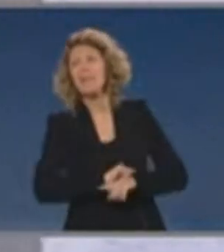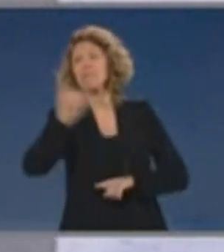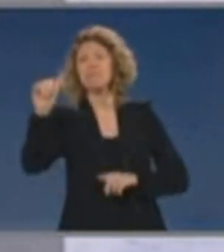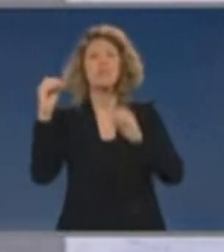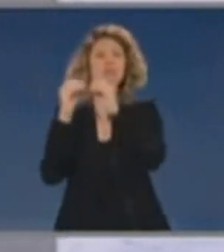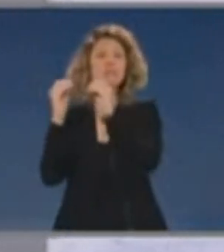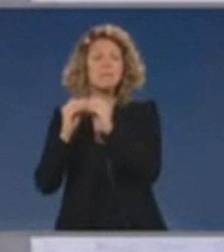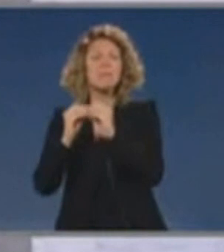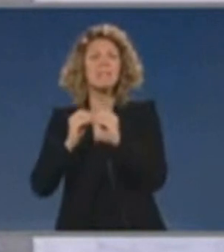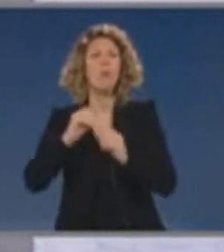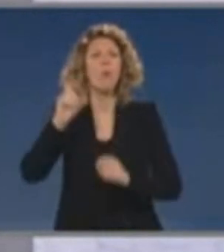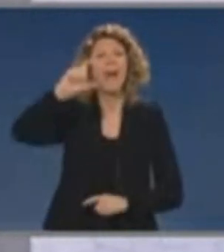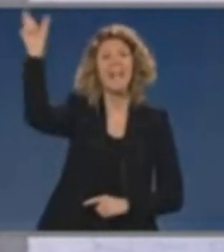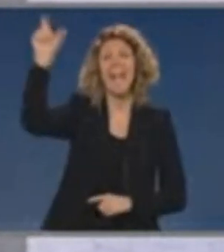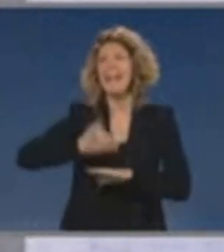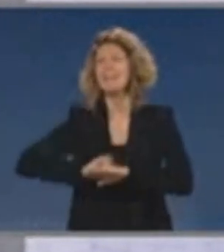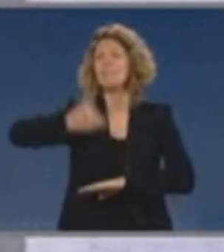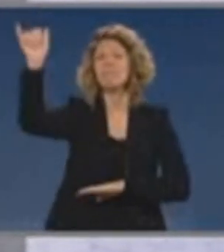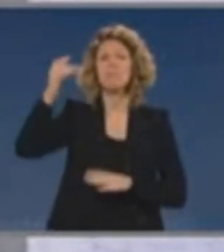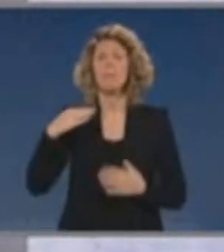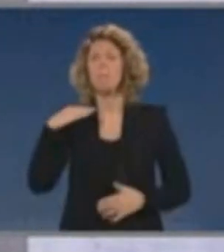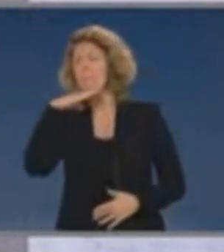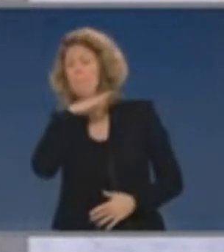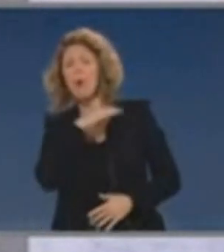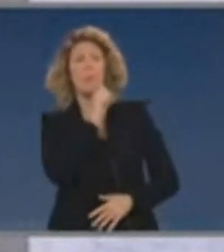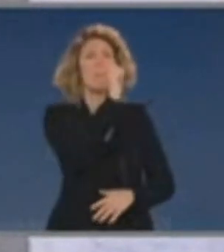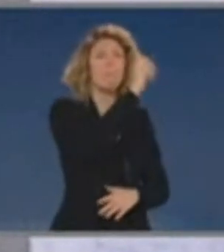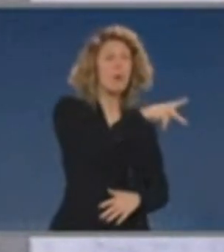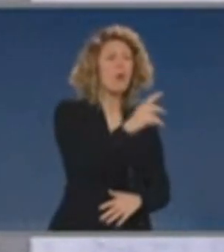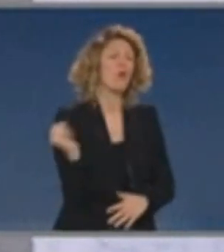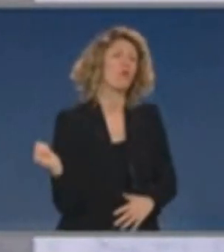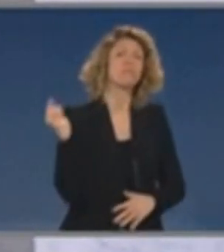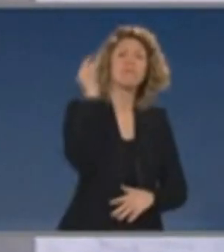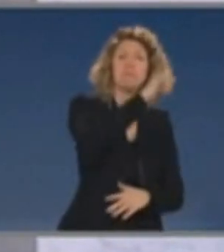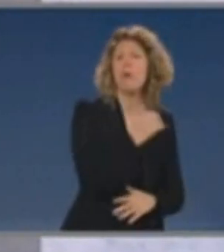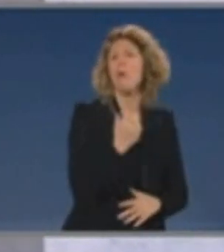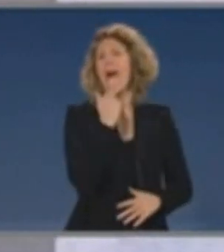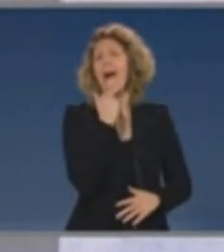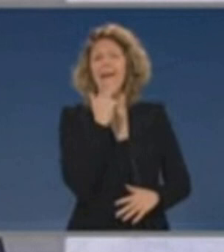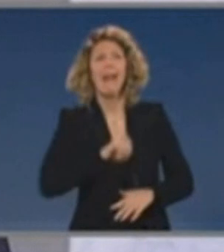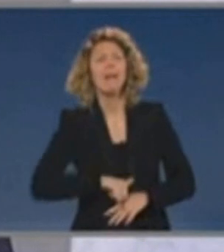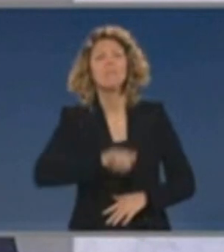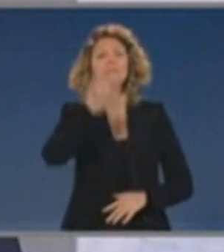and Cairns, if I can get more planes flying between Melbourne and Perth and Adelaide and Darwin,